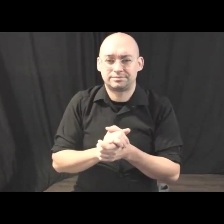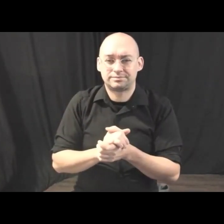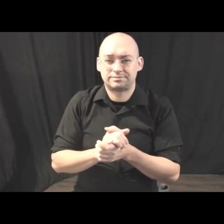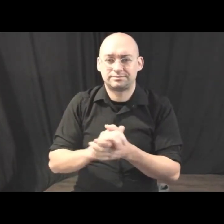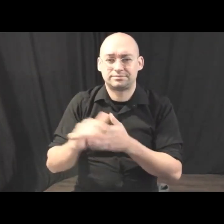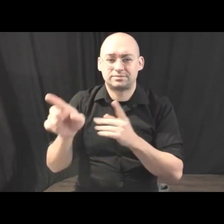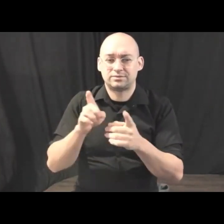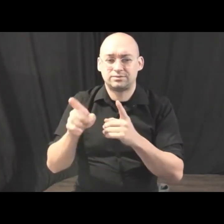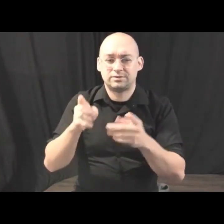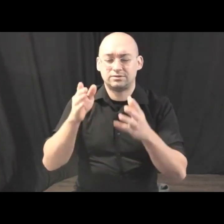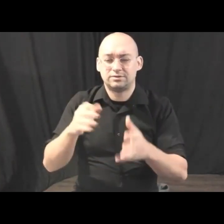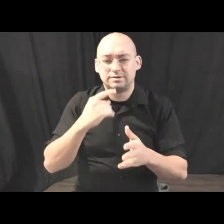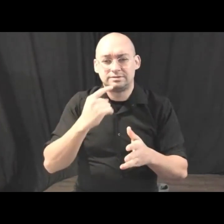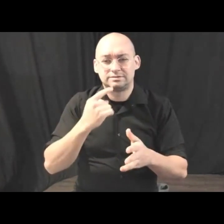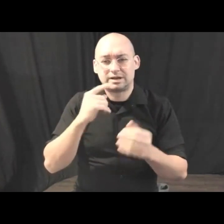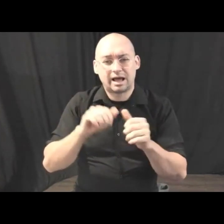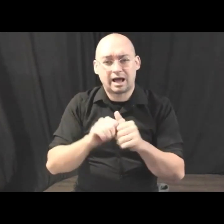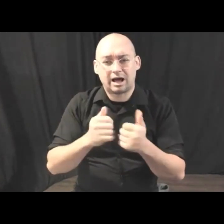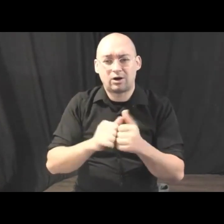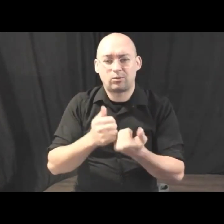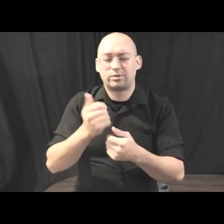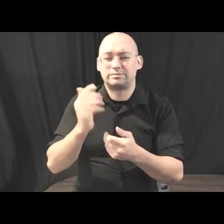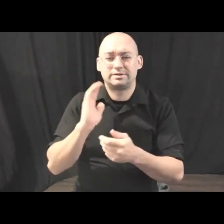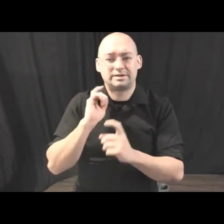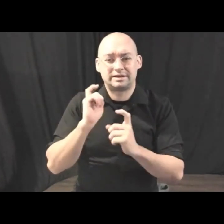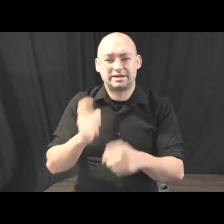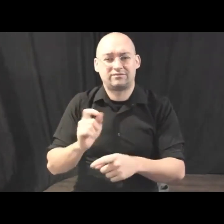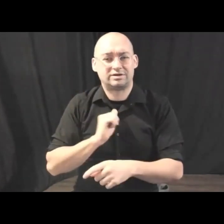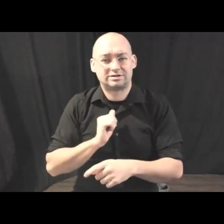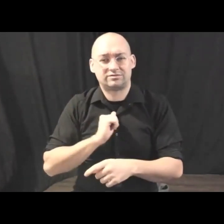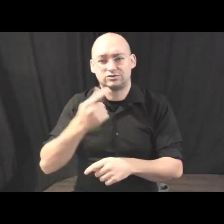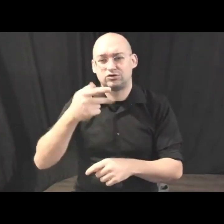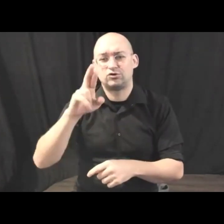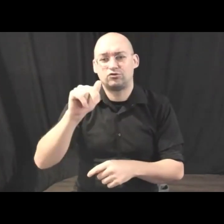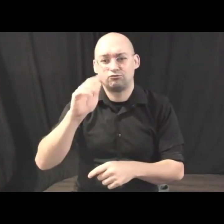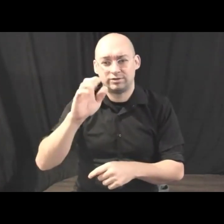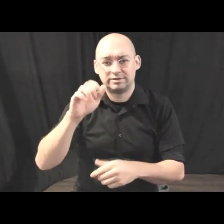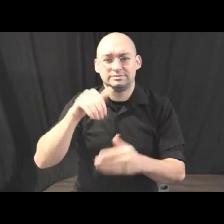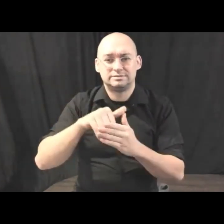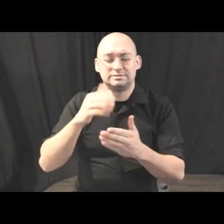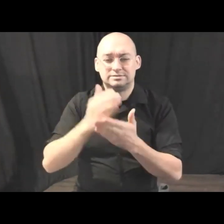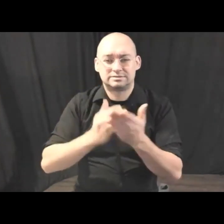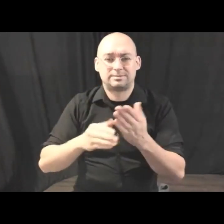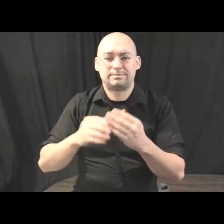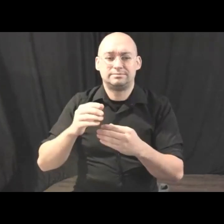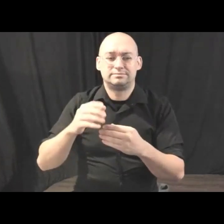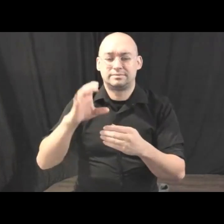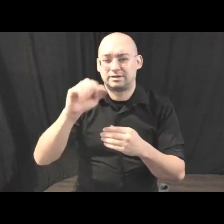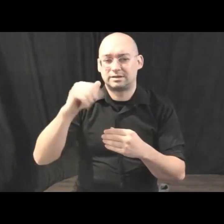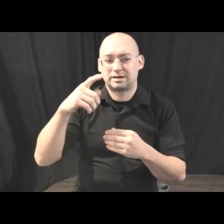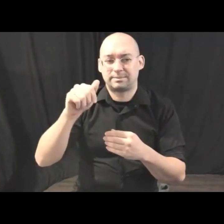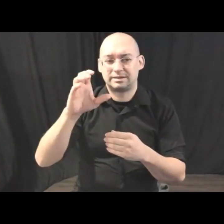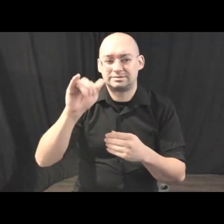DeMora stated, right? How are we also giving ourselves grace as caregivers in some capacities? But what are we actually doing to invest